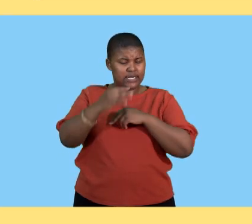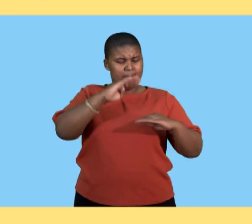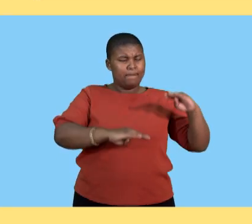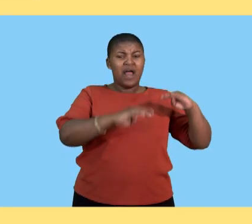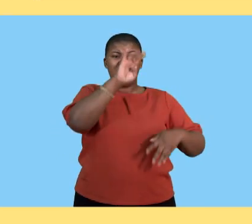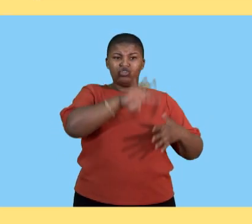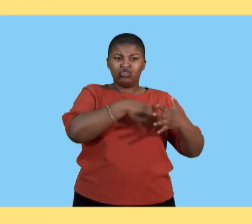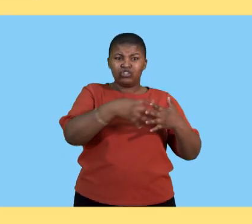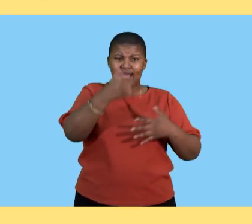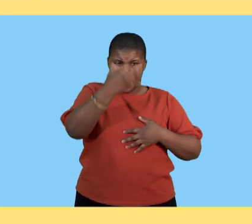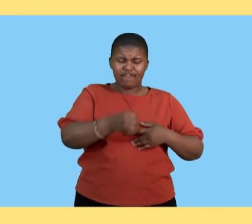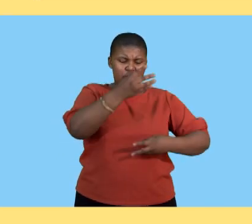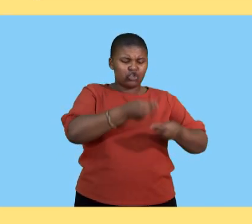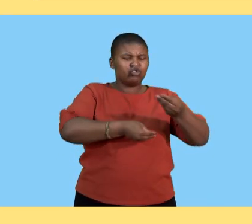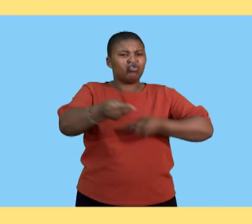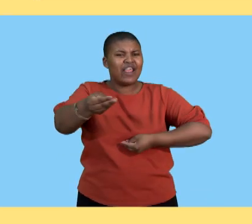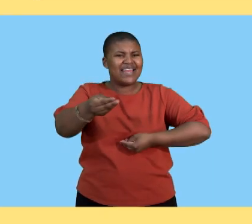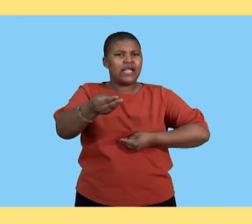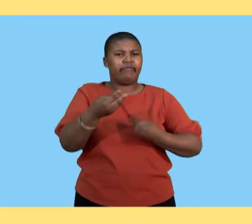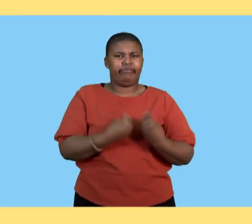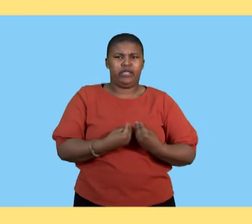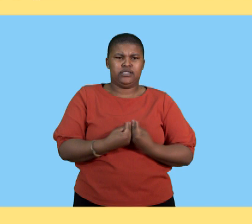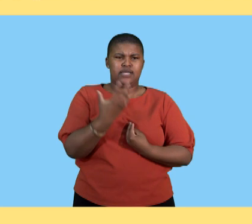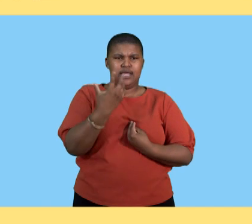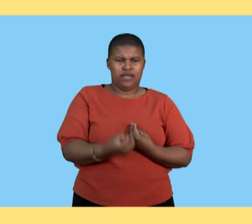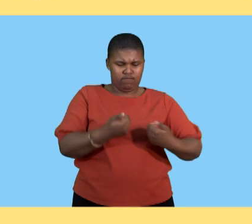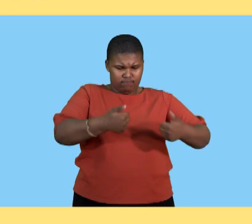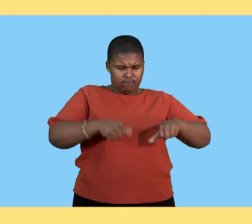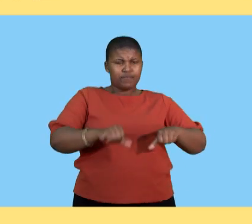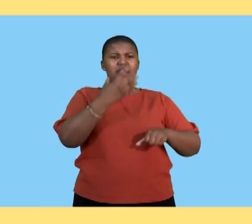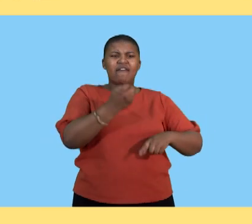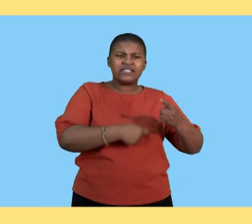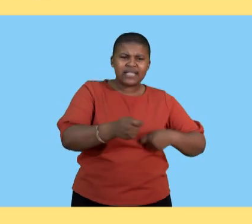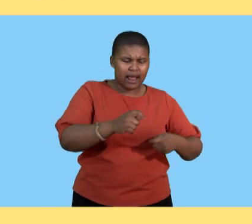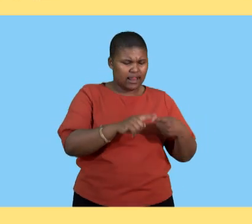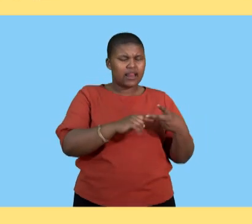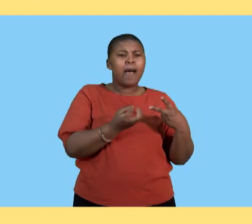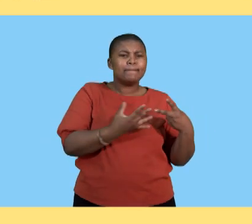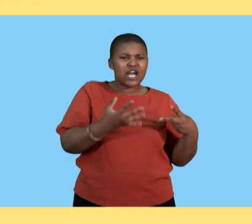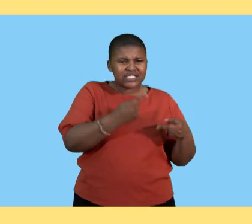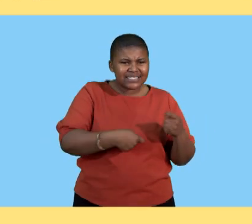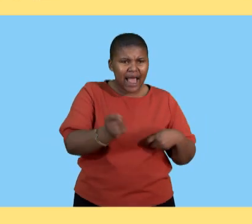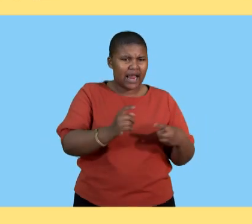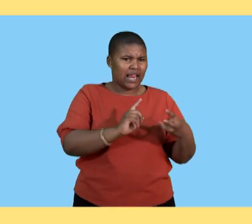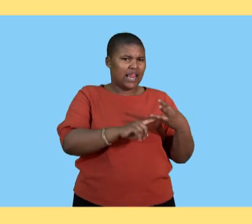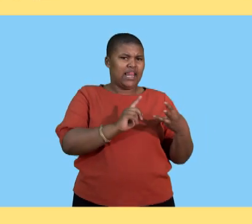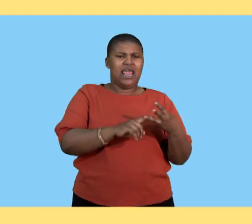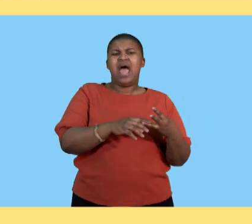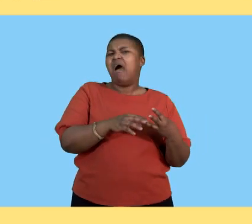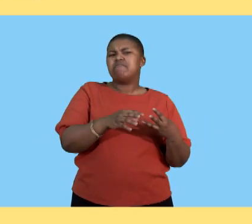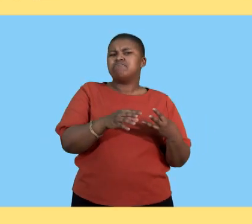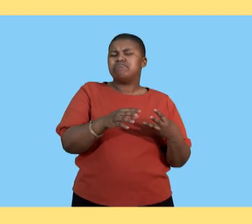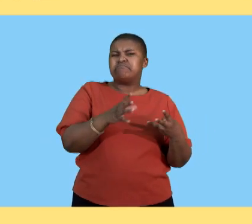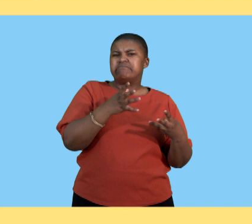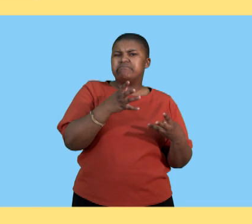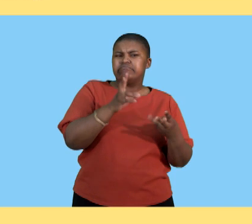we have our trading stock. We have, in the nominal account section, our sales, cost of sales, and debtors allowances. Now, the